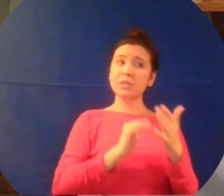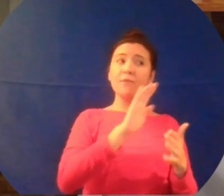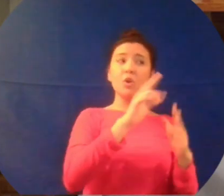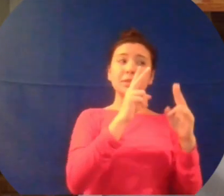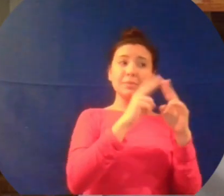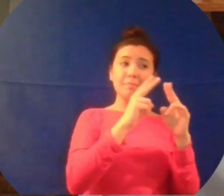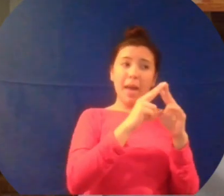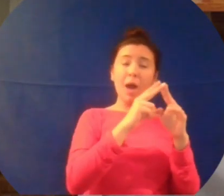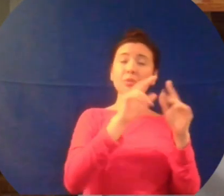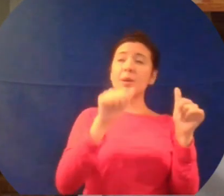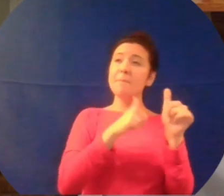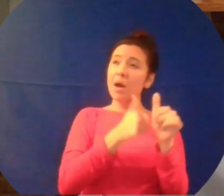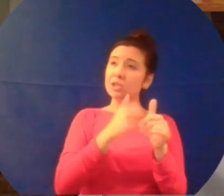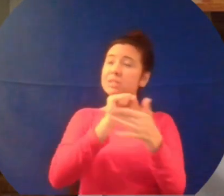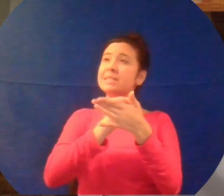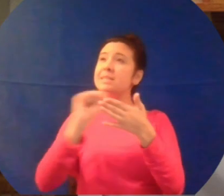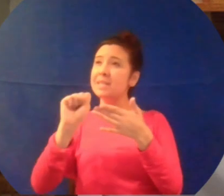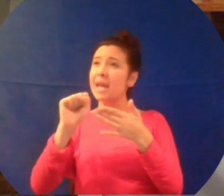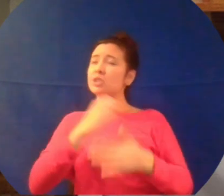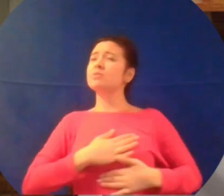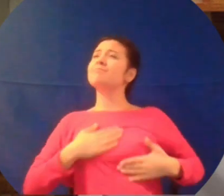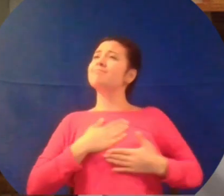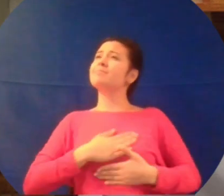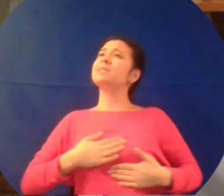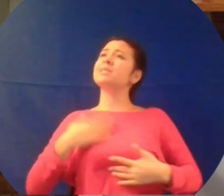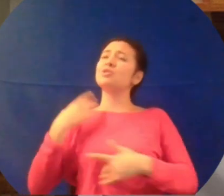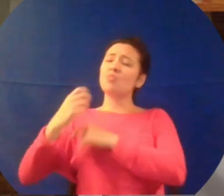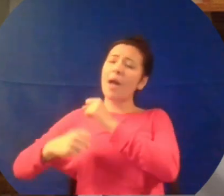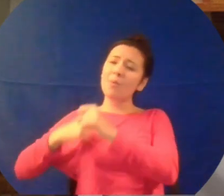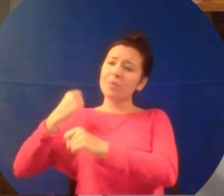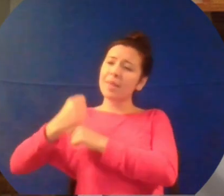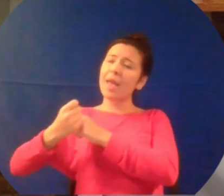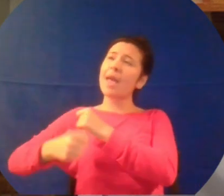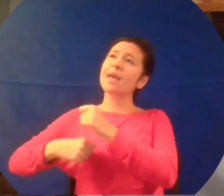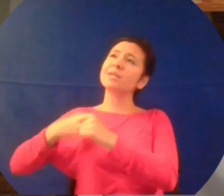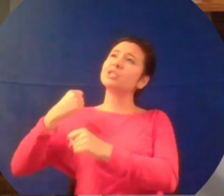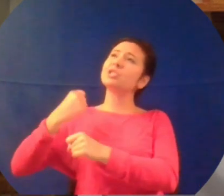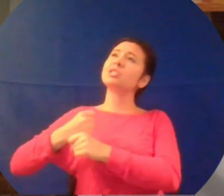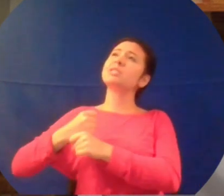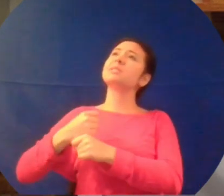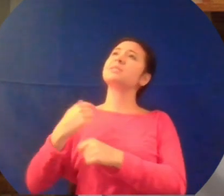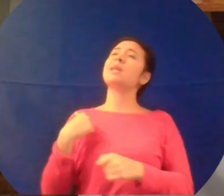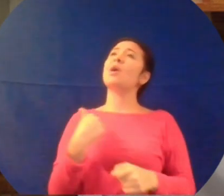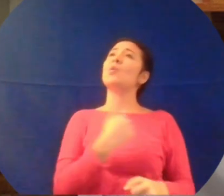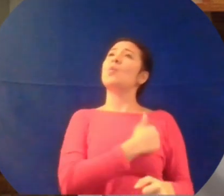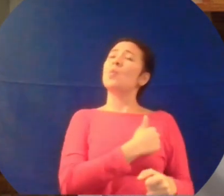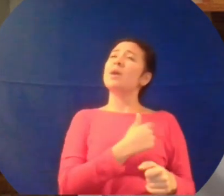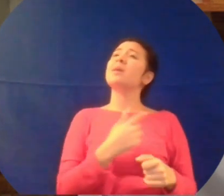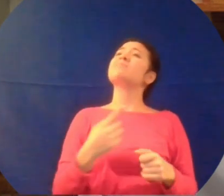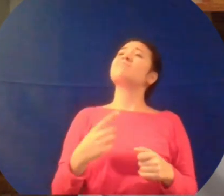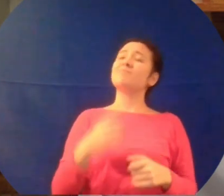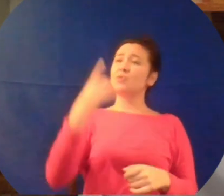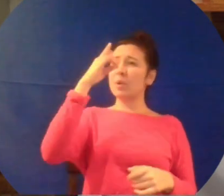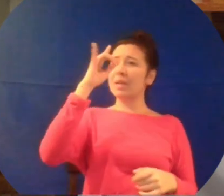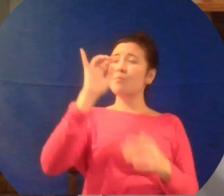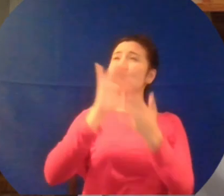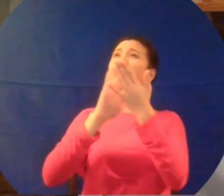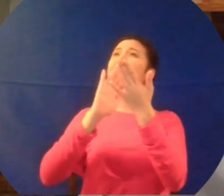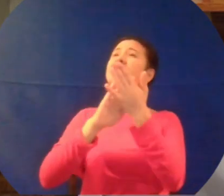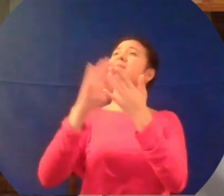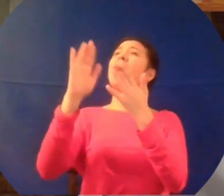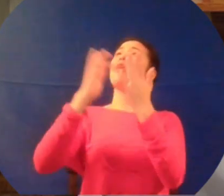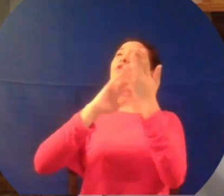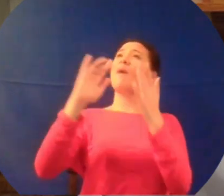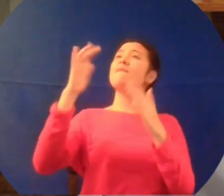apostles, and all the saints who have pleased you throughout the ages, we may merit to be co-heirs to eternal life, and may praise and glorify